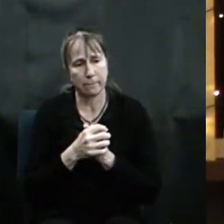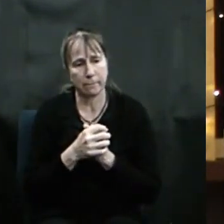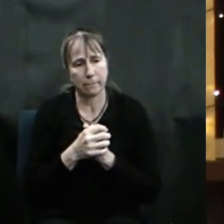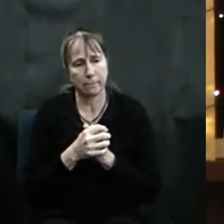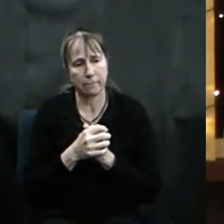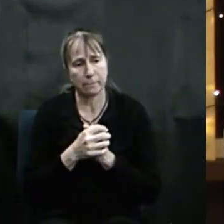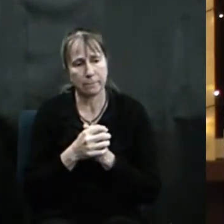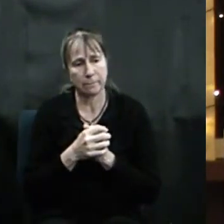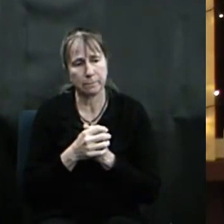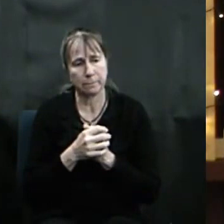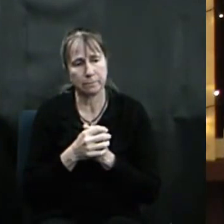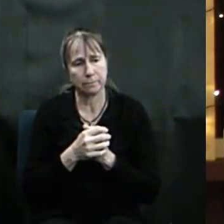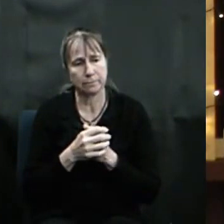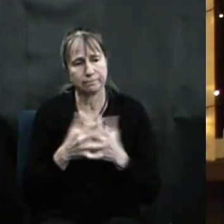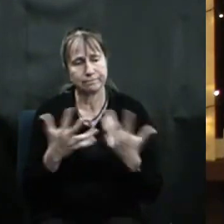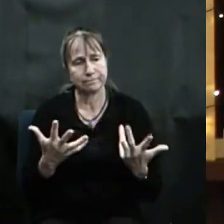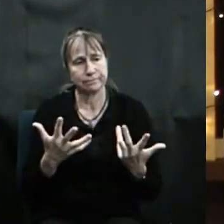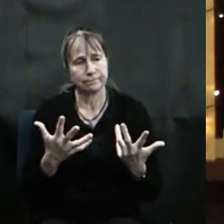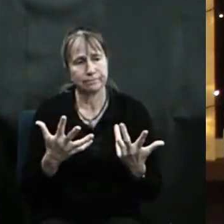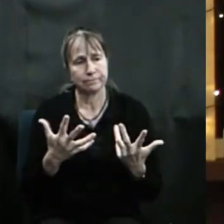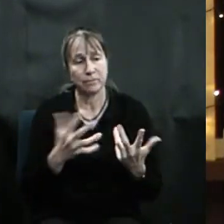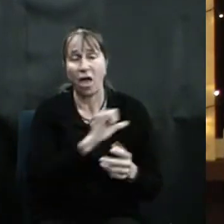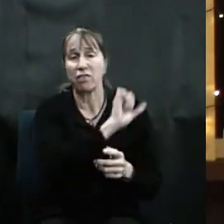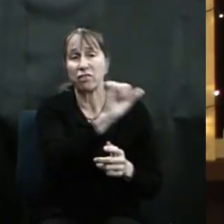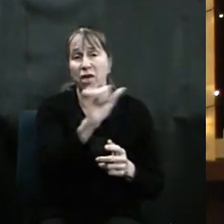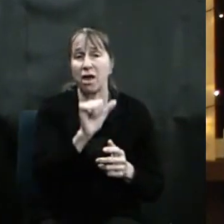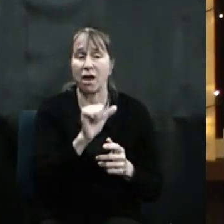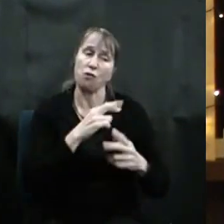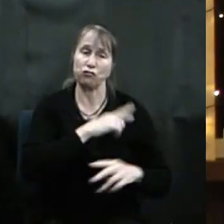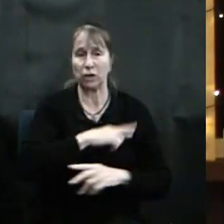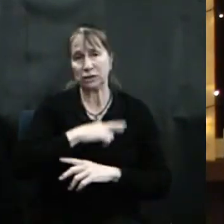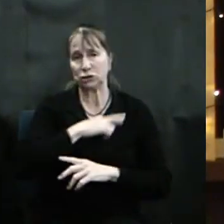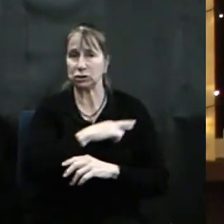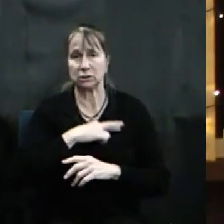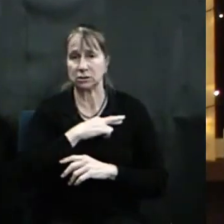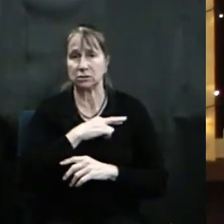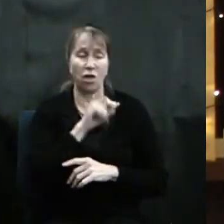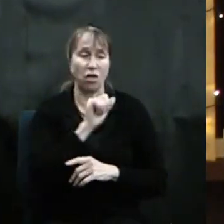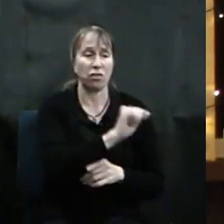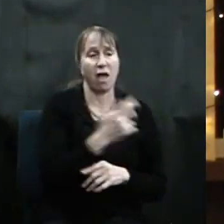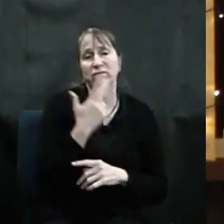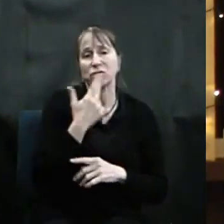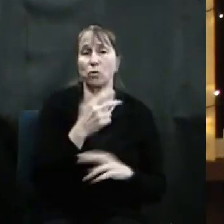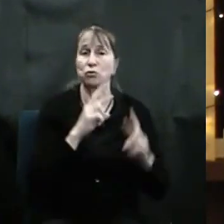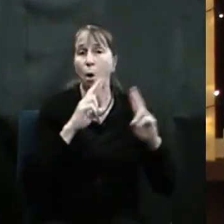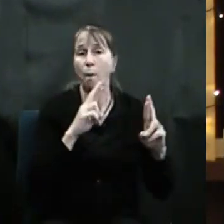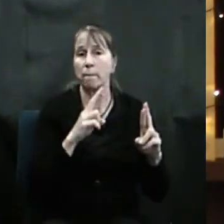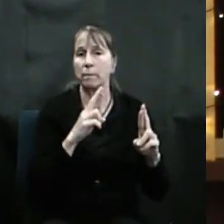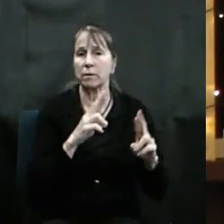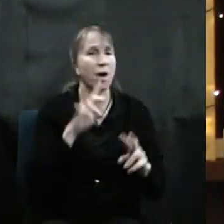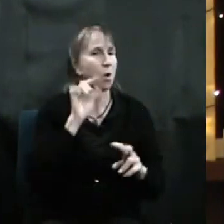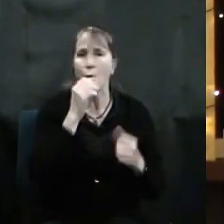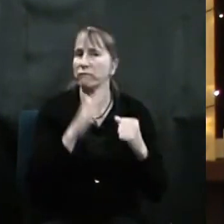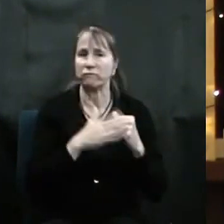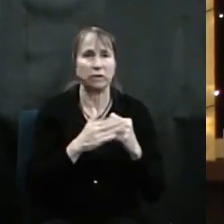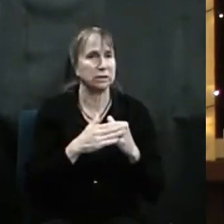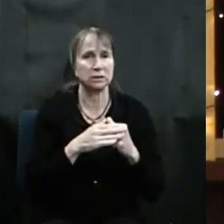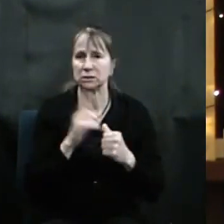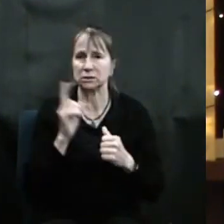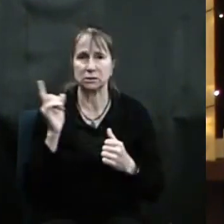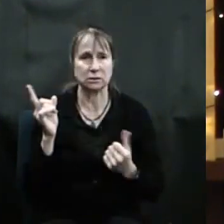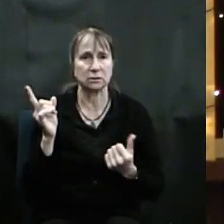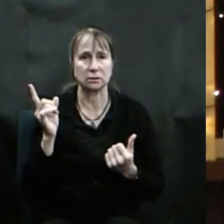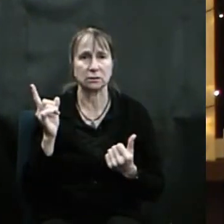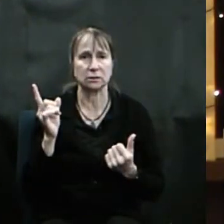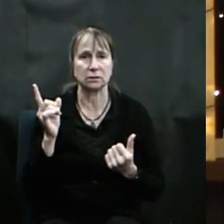What will fix it isn't religious practices. It isn't optimism. It isn't wishful thinking. It took Jesus who